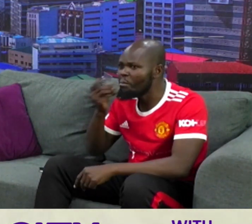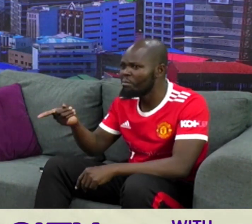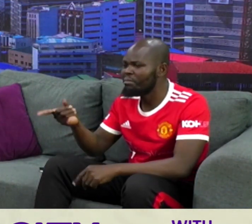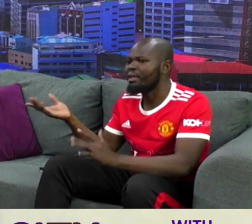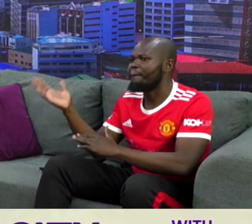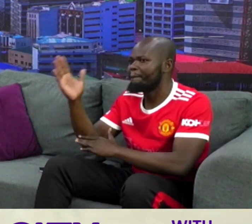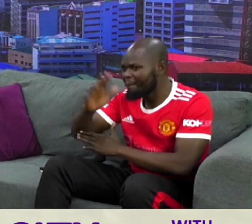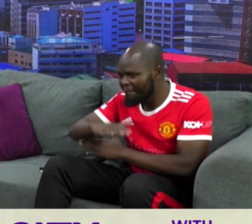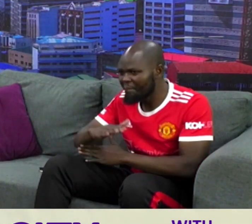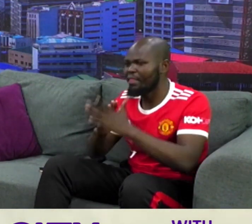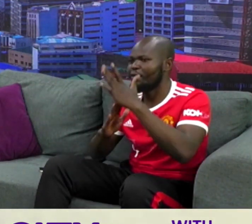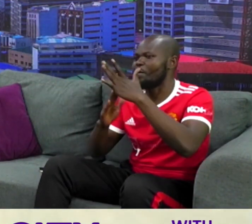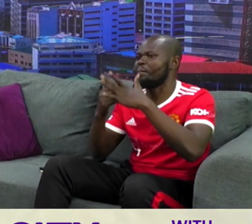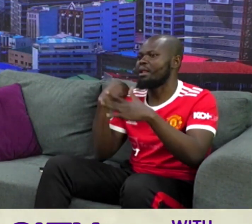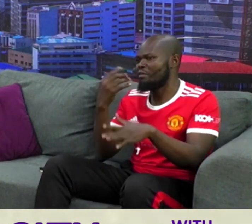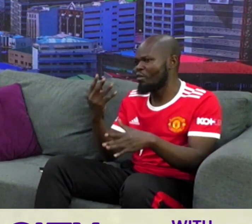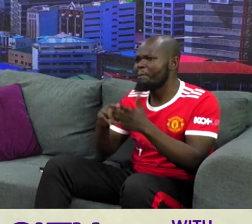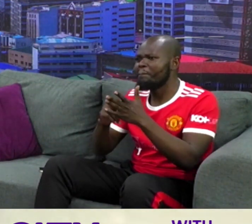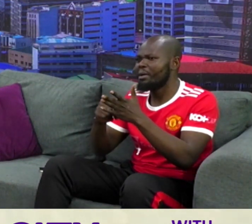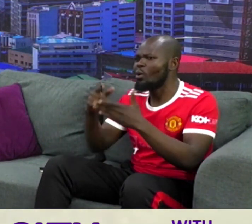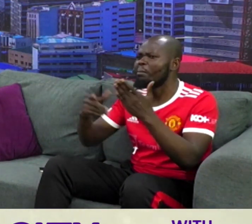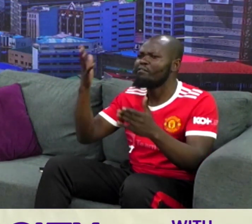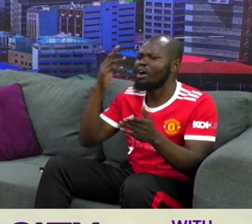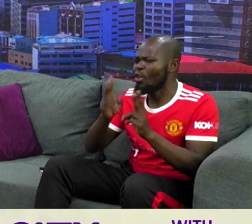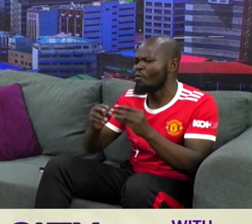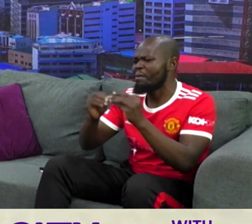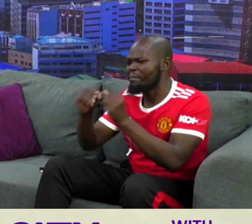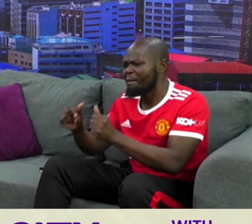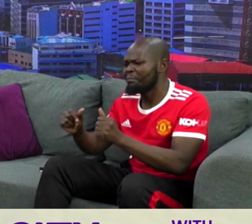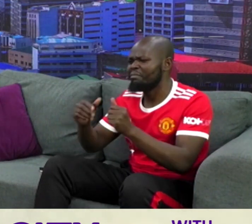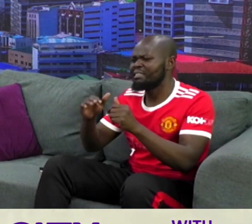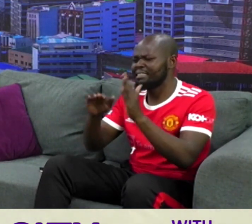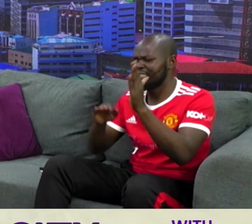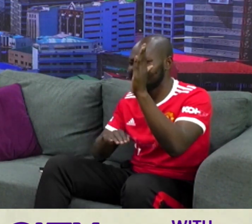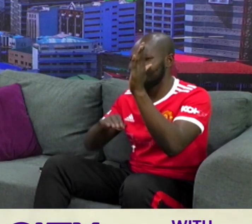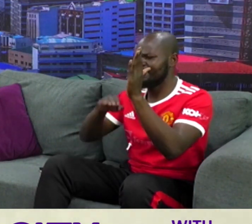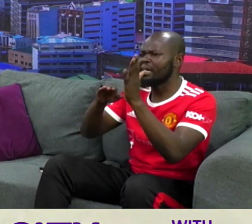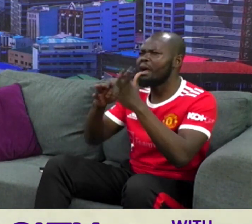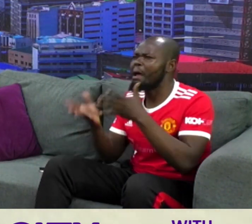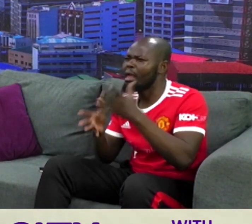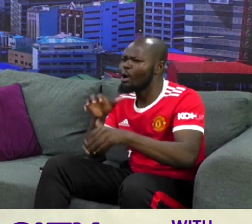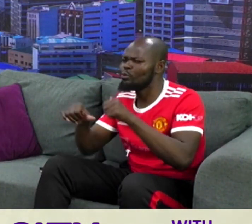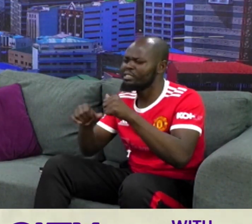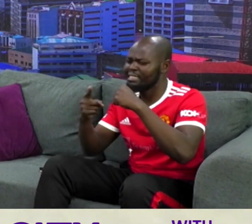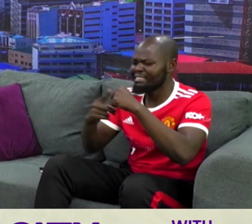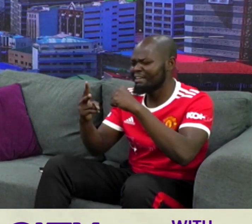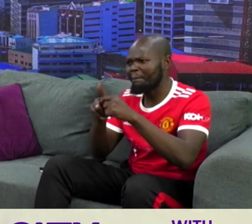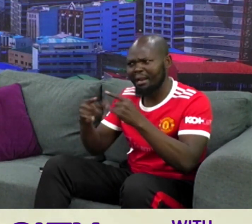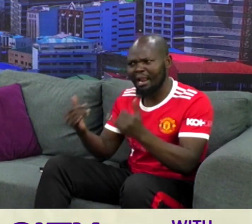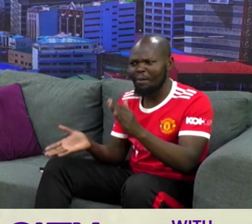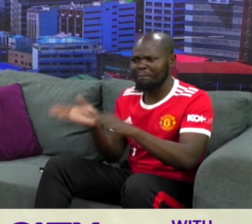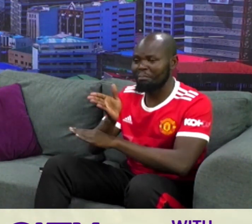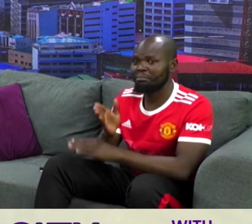us. KPL, Kakamega Homeboys, they have lost and they have